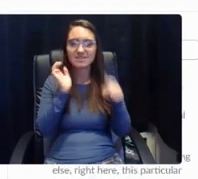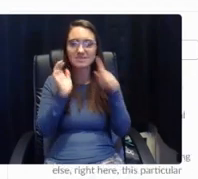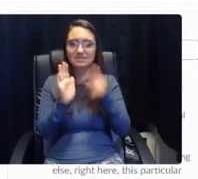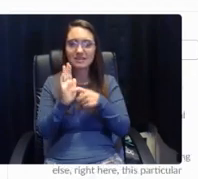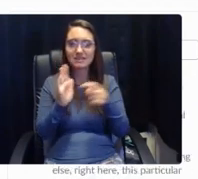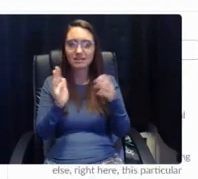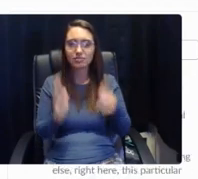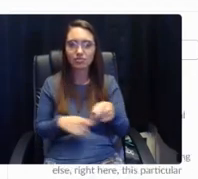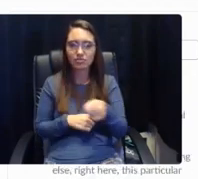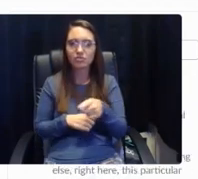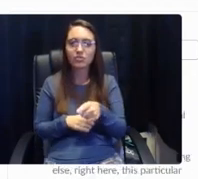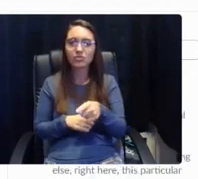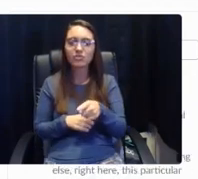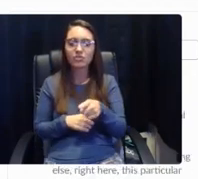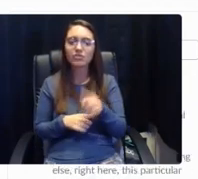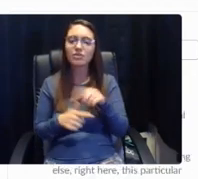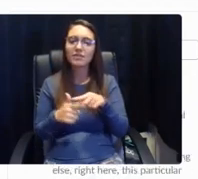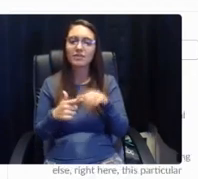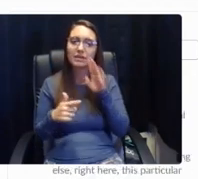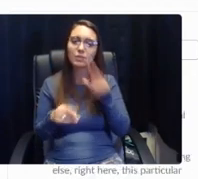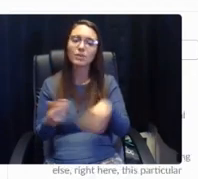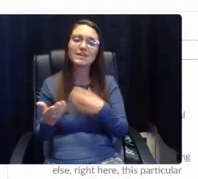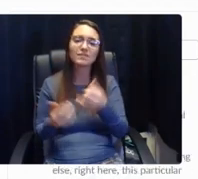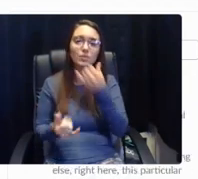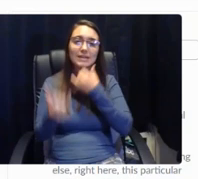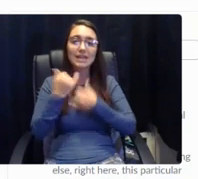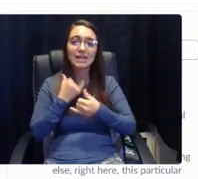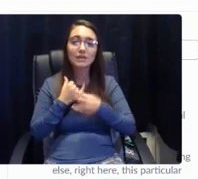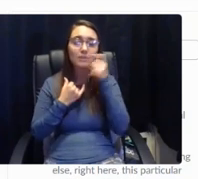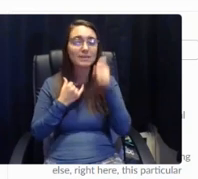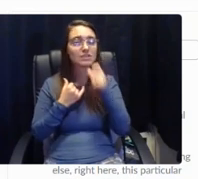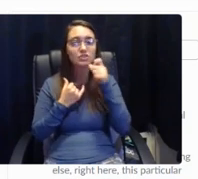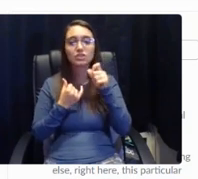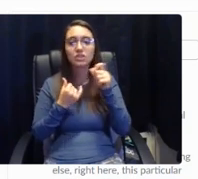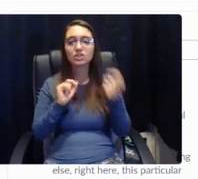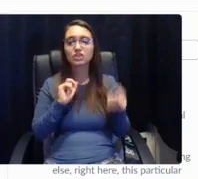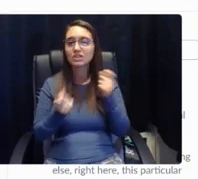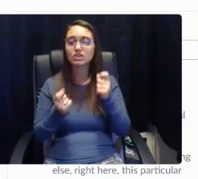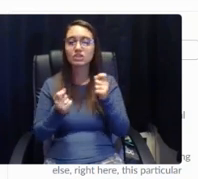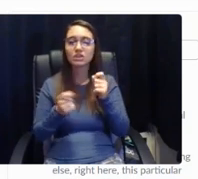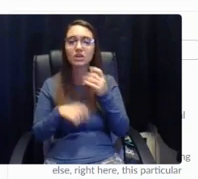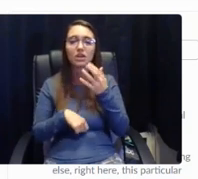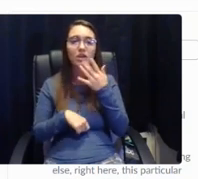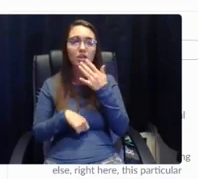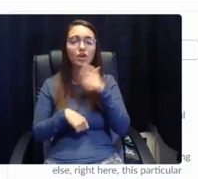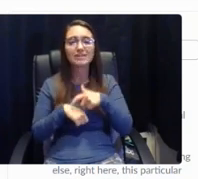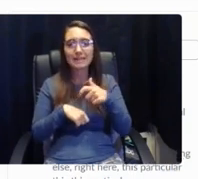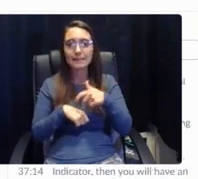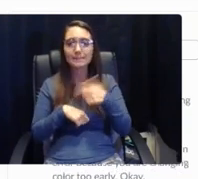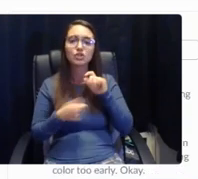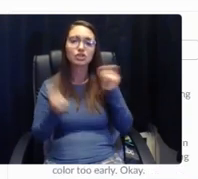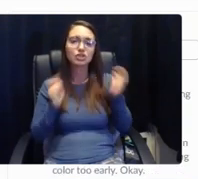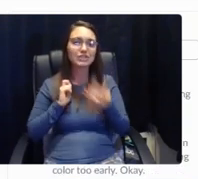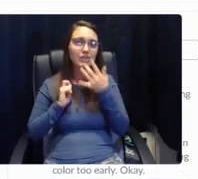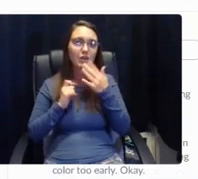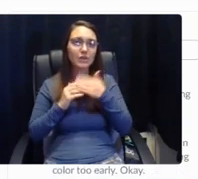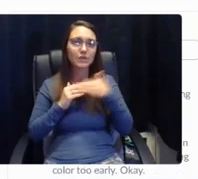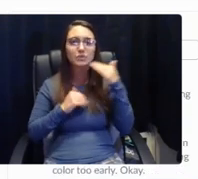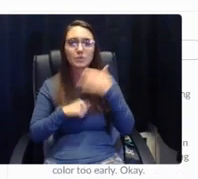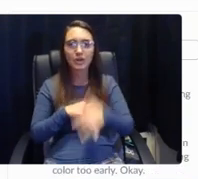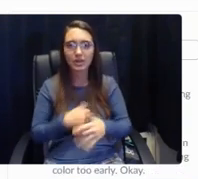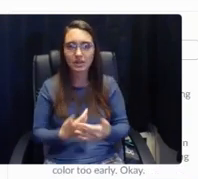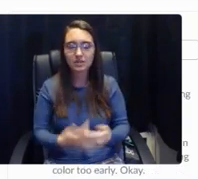indicator, then you will have an error because you are changing color too early. Okay. All right.